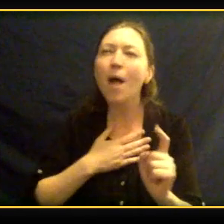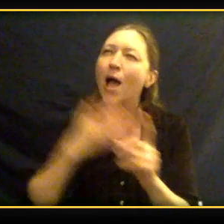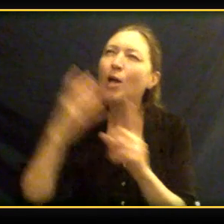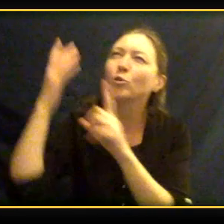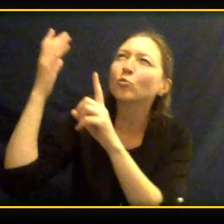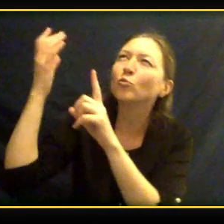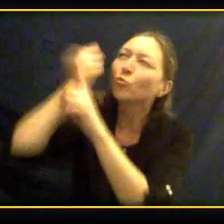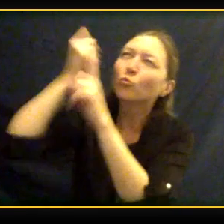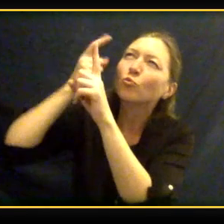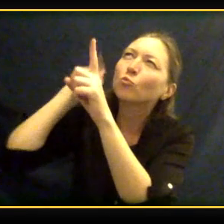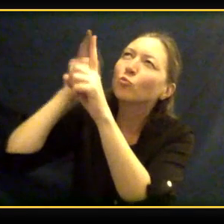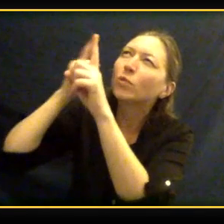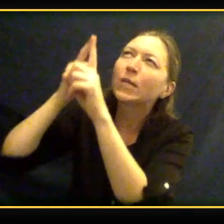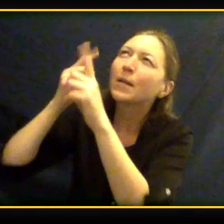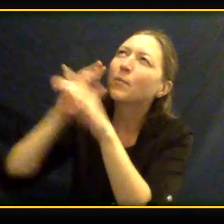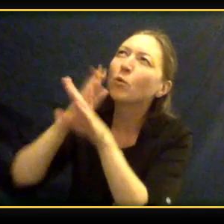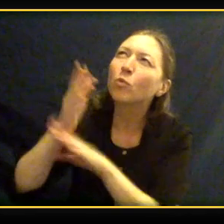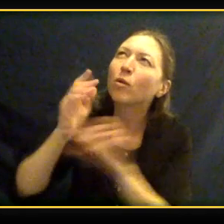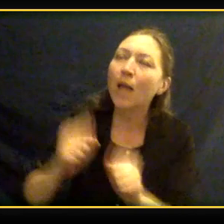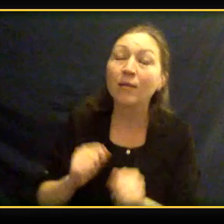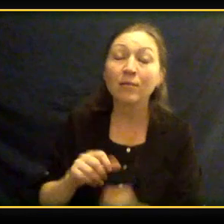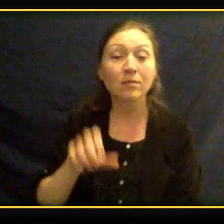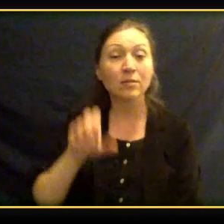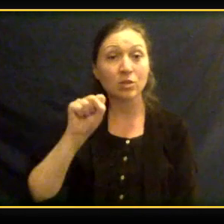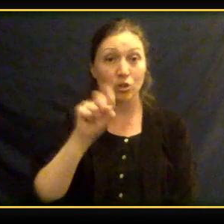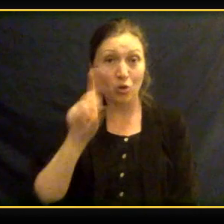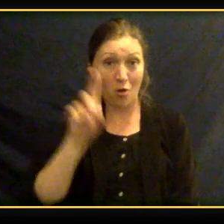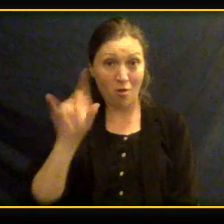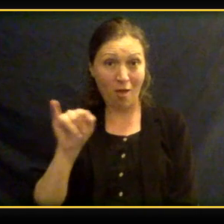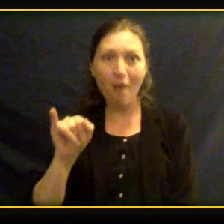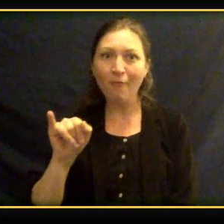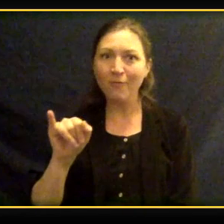Starkloff is getting me into like the big leagues.